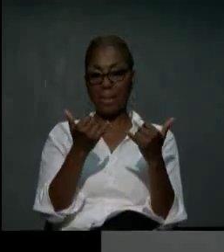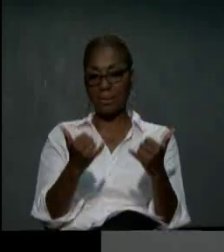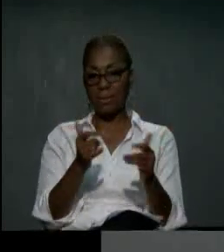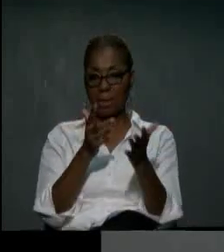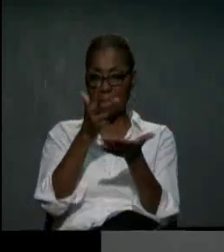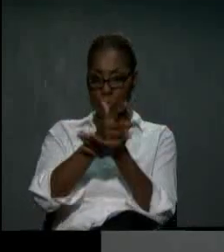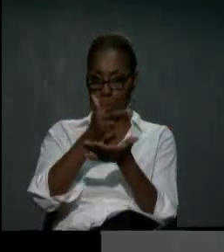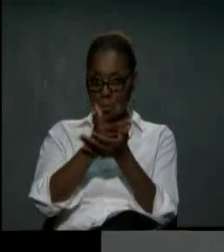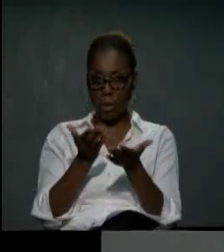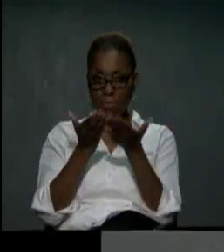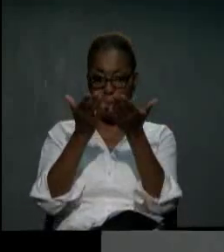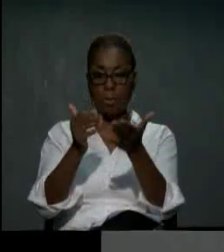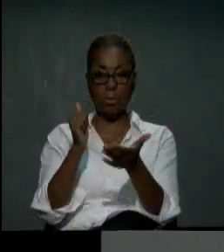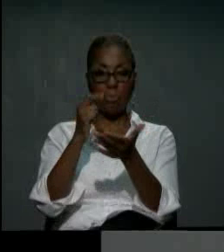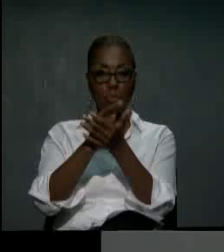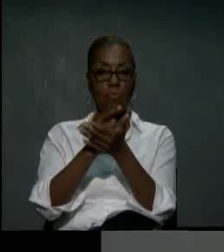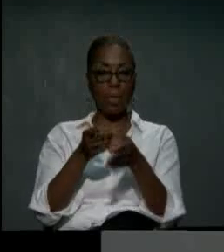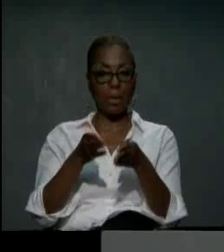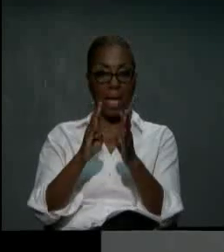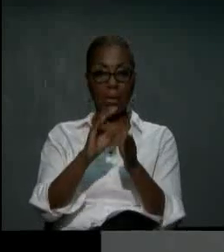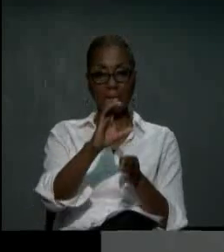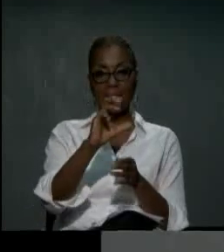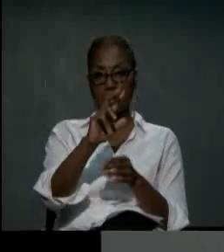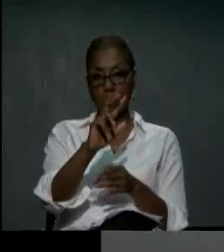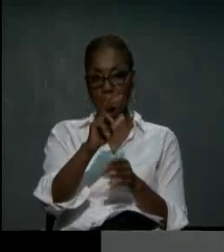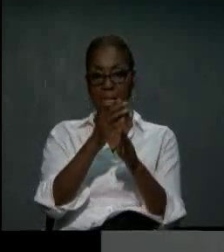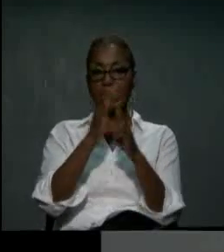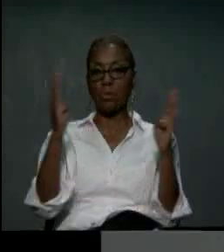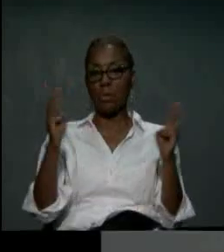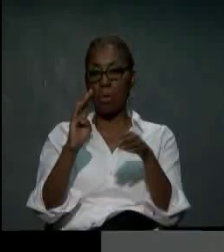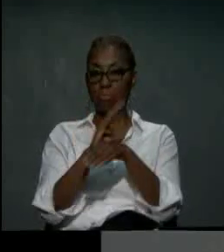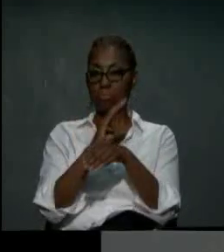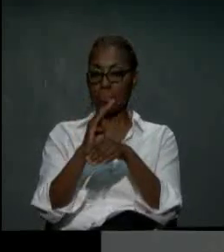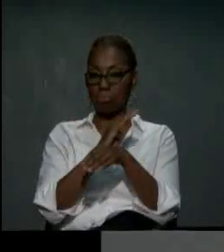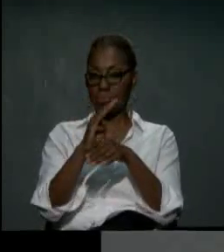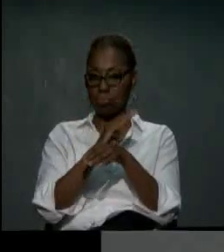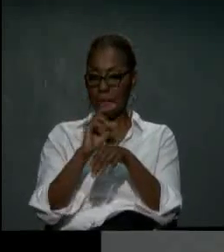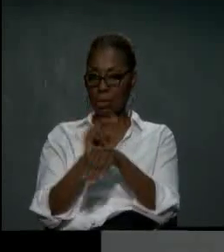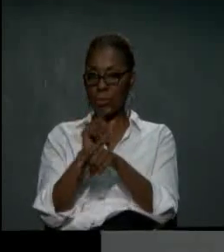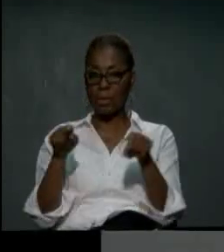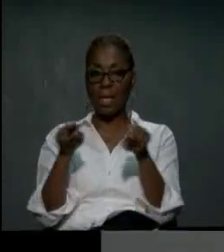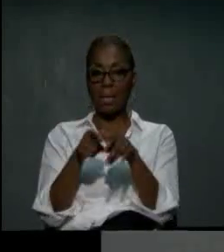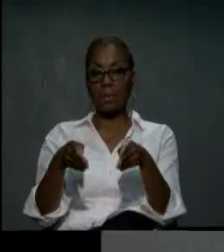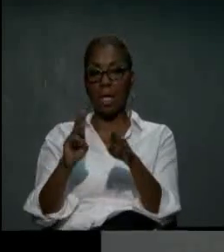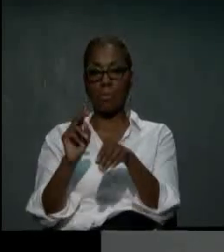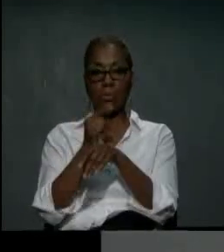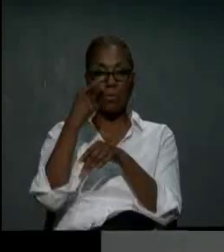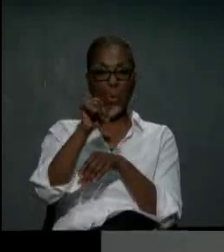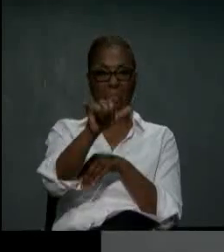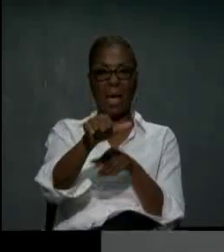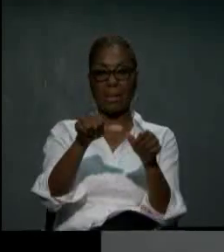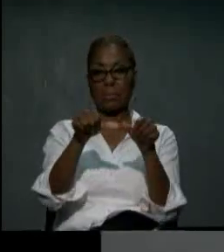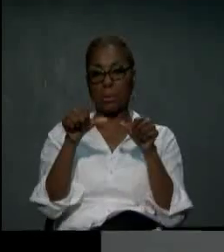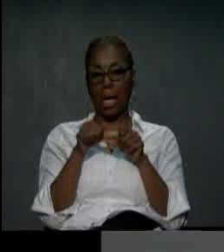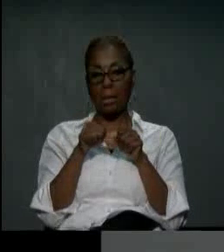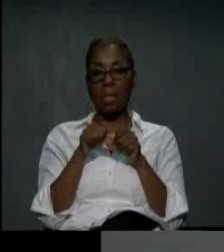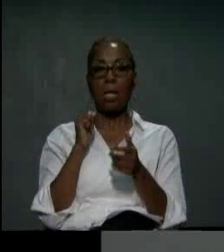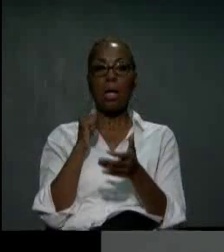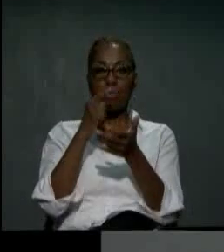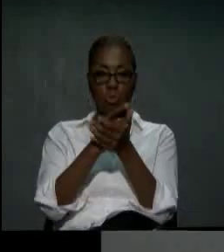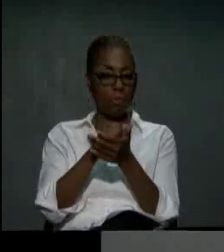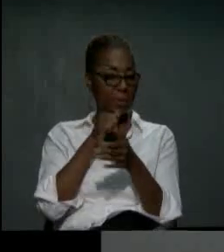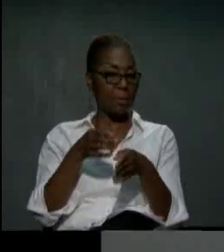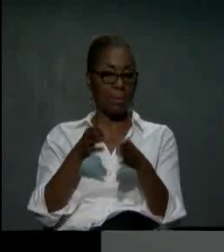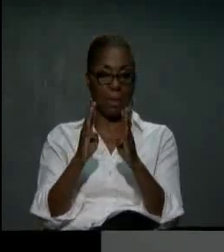were proposed. The approval allowed C3 general commercial districts uses as allowable uses for the site. The approval did